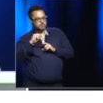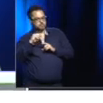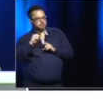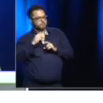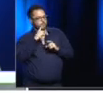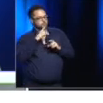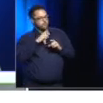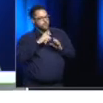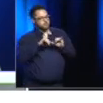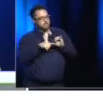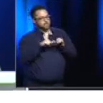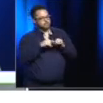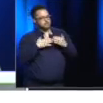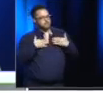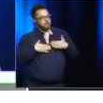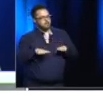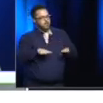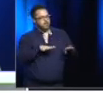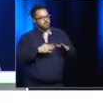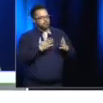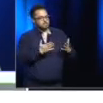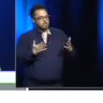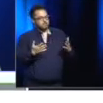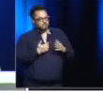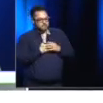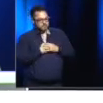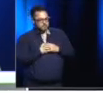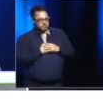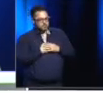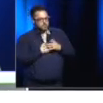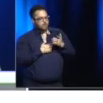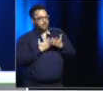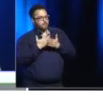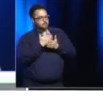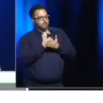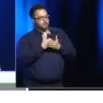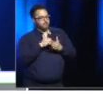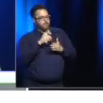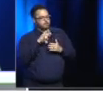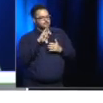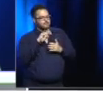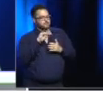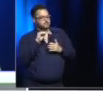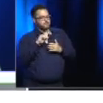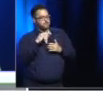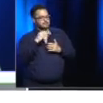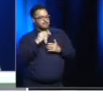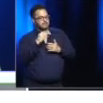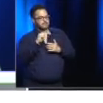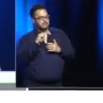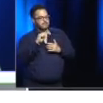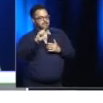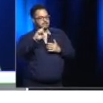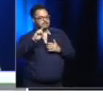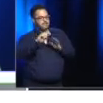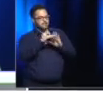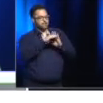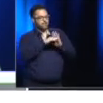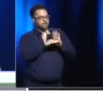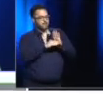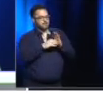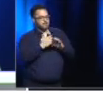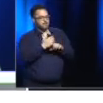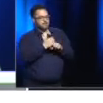us. So the seals are now providing 70% of all the CTD profiles that are collected south of